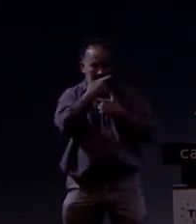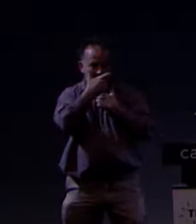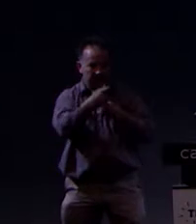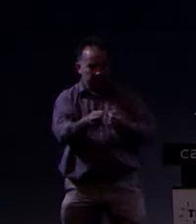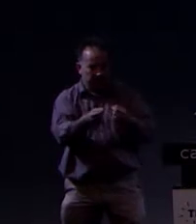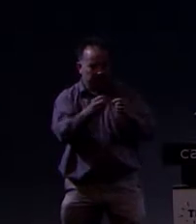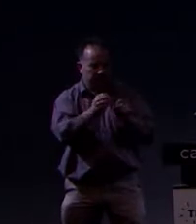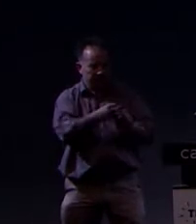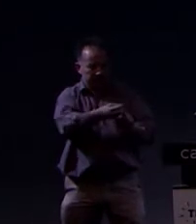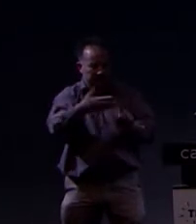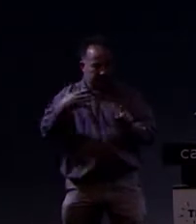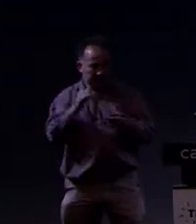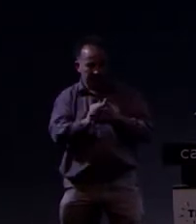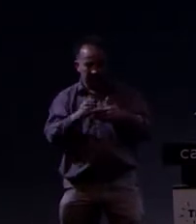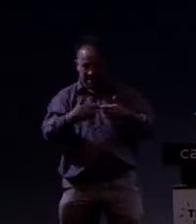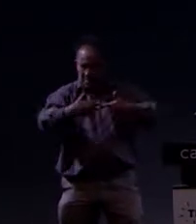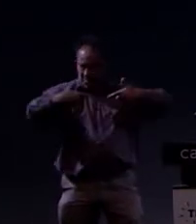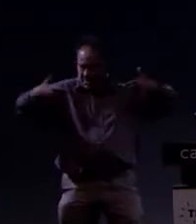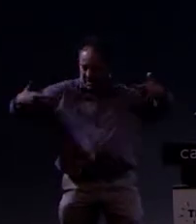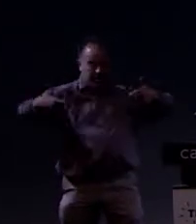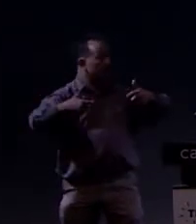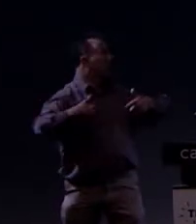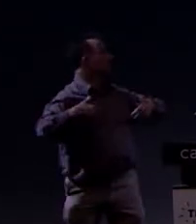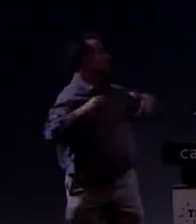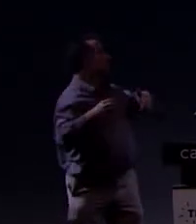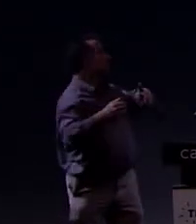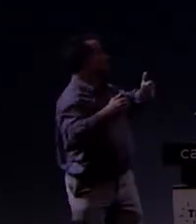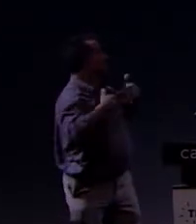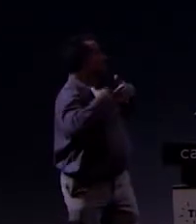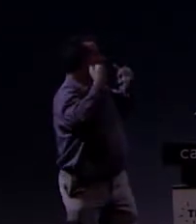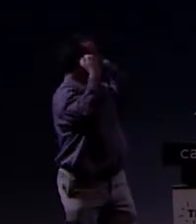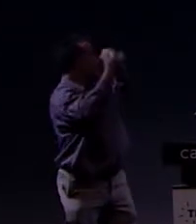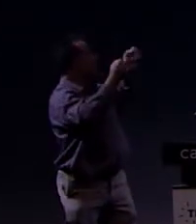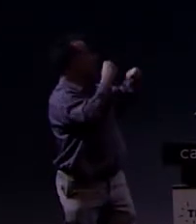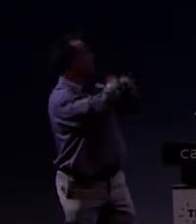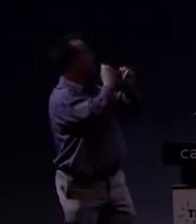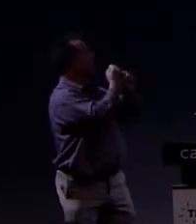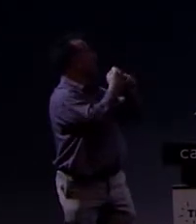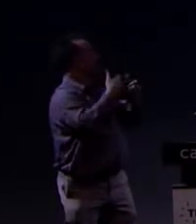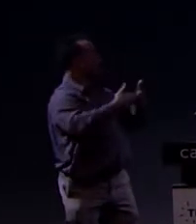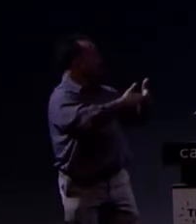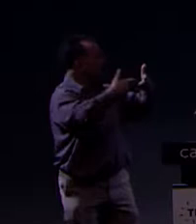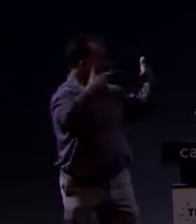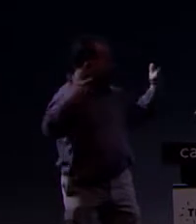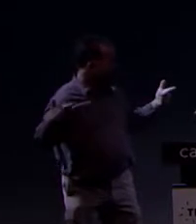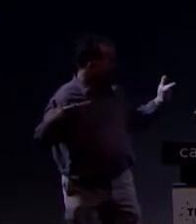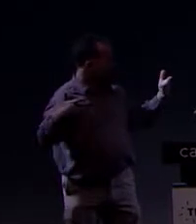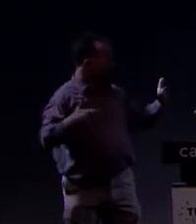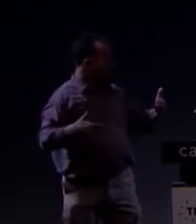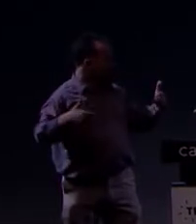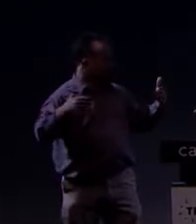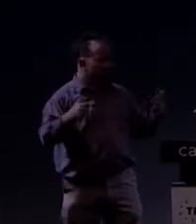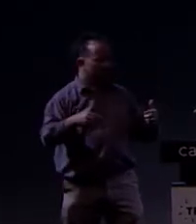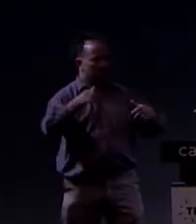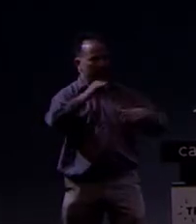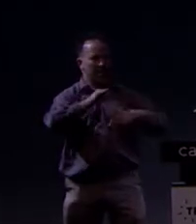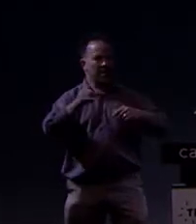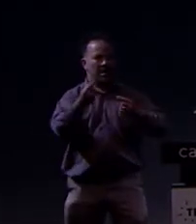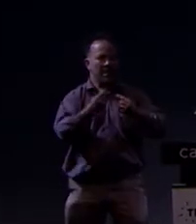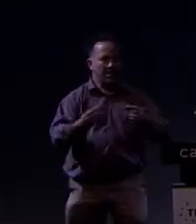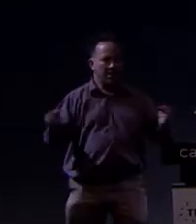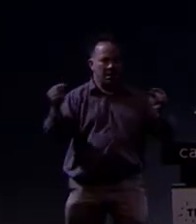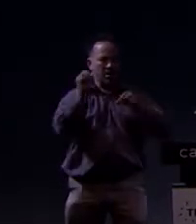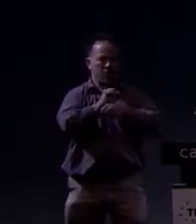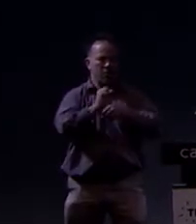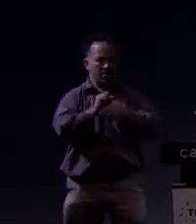this into a really, really large scale. So I had the idea of creating a large scale crowdsourced artwork on the beach in Santa Monica